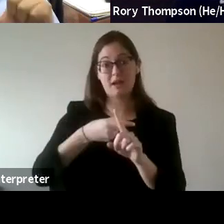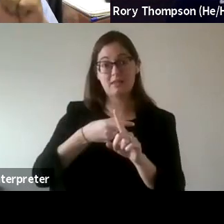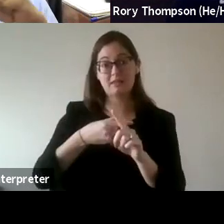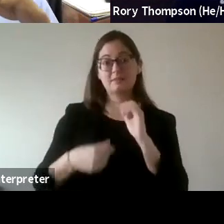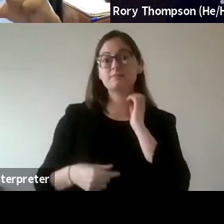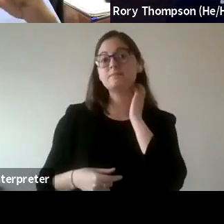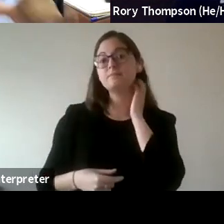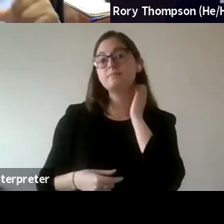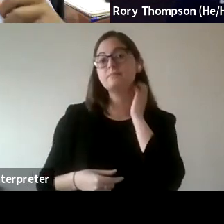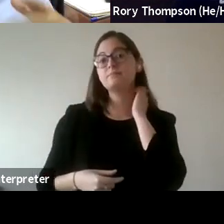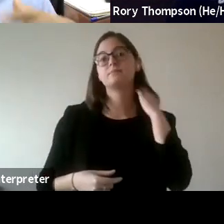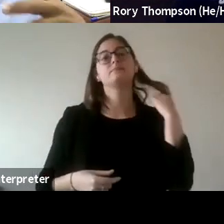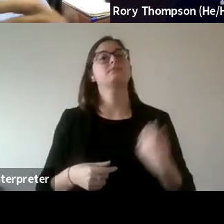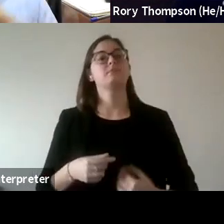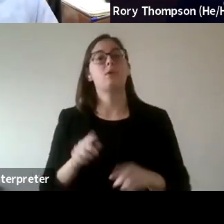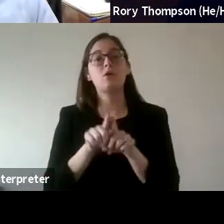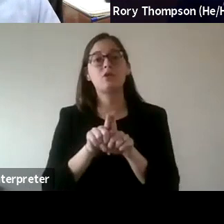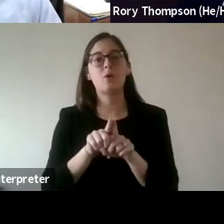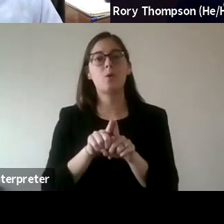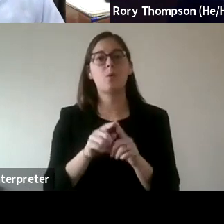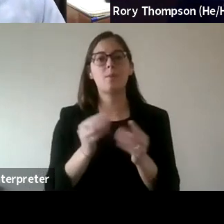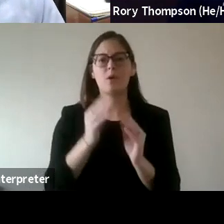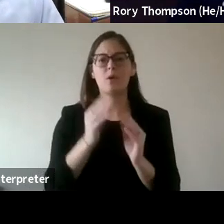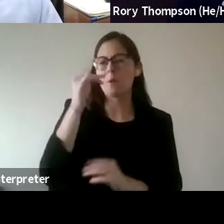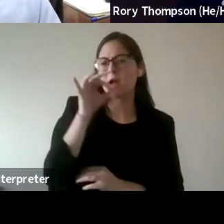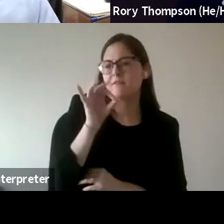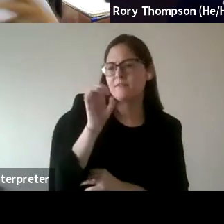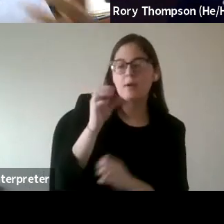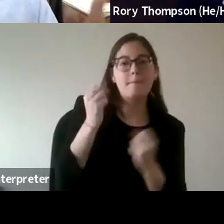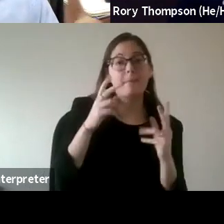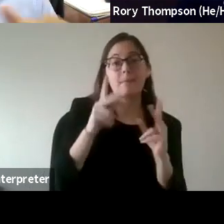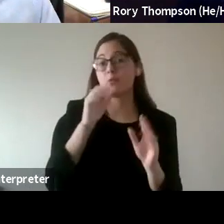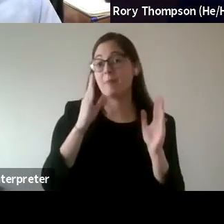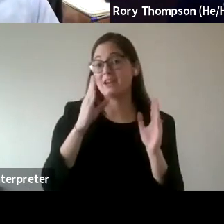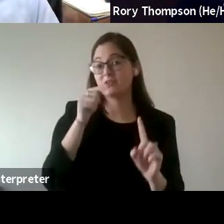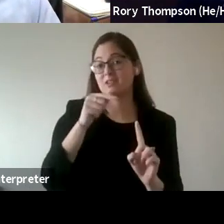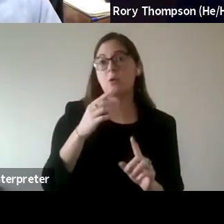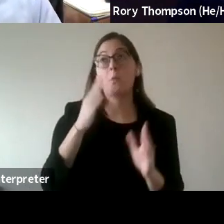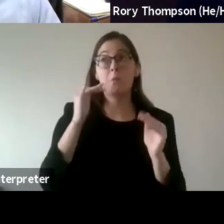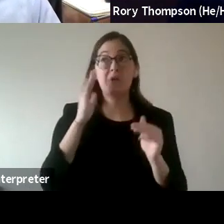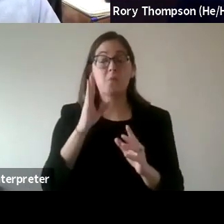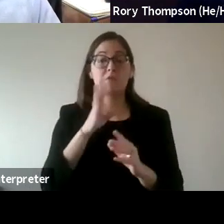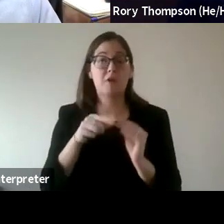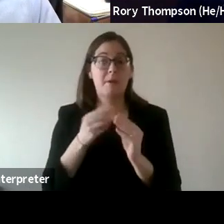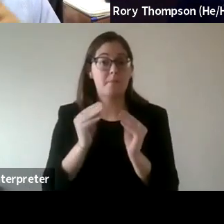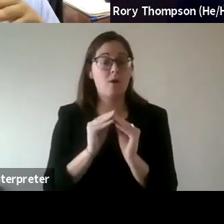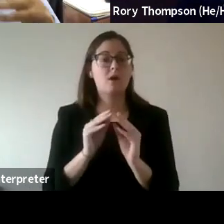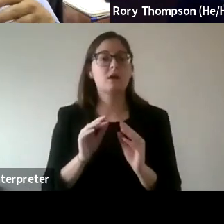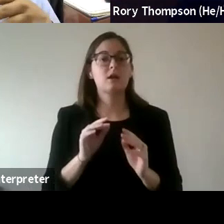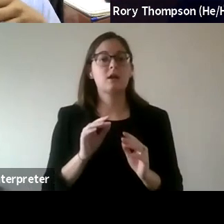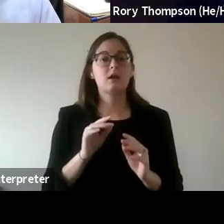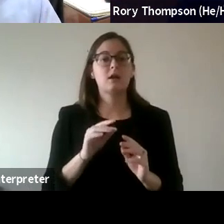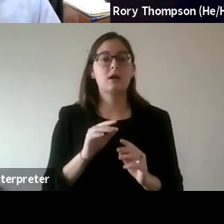the further roots of why February, and a lot of people don't pay attention to this, and hopefully we'll talk about this a little bit more, was